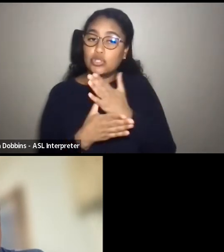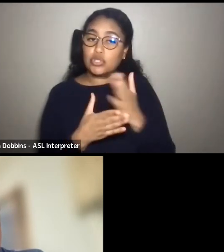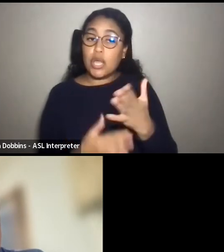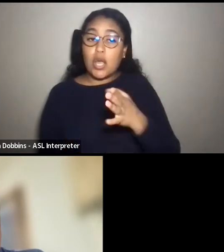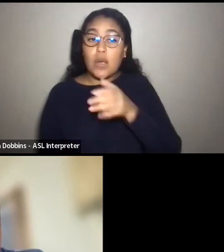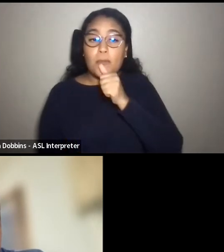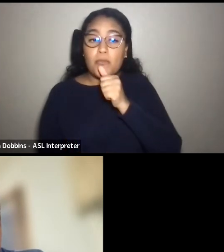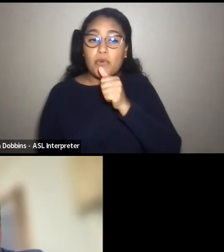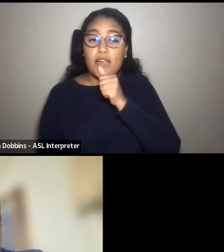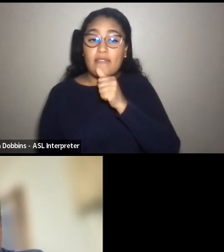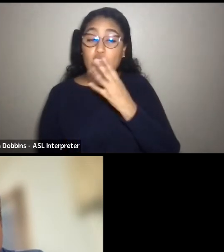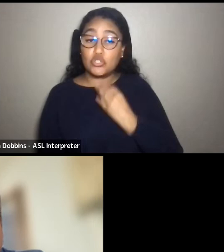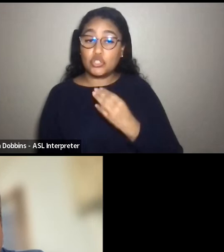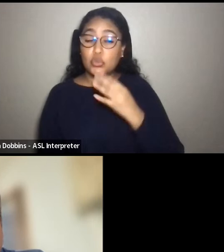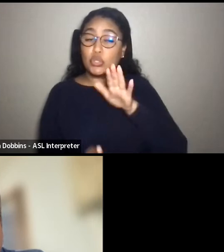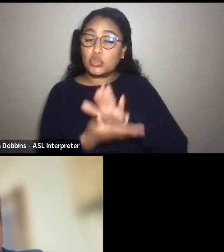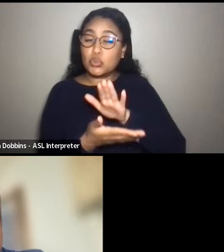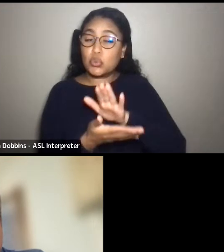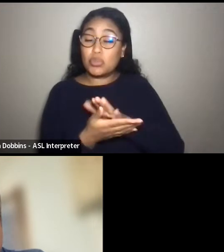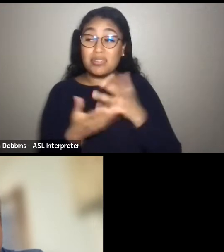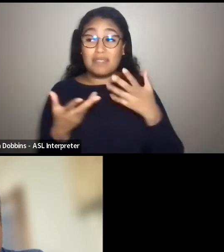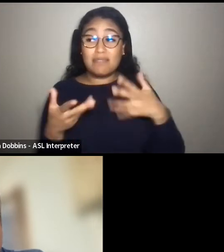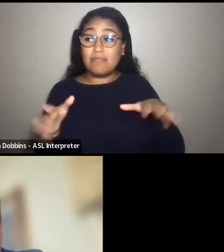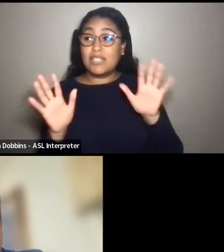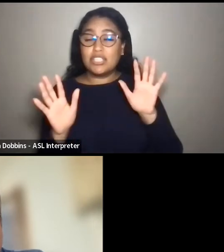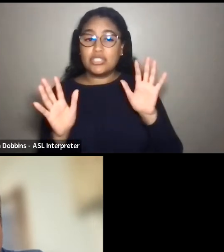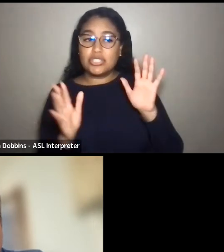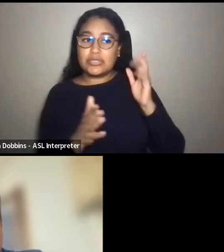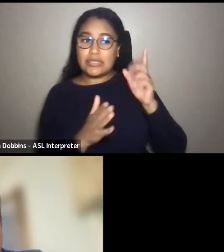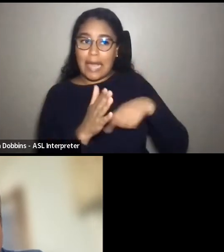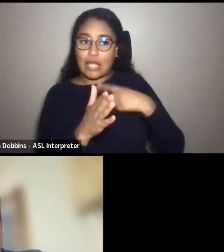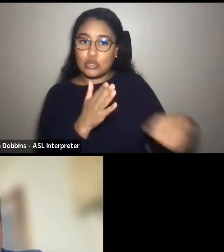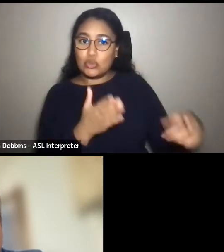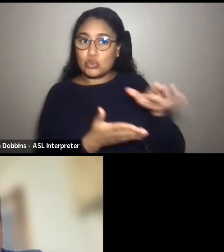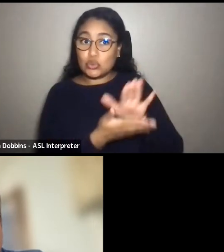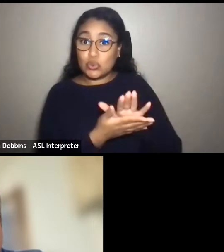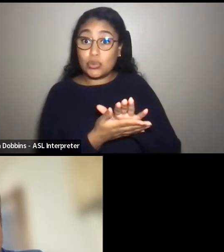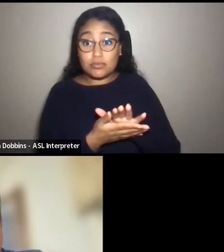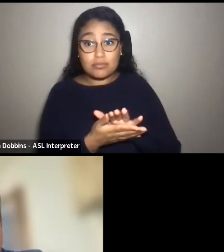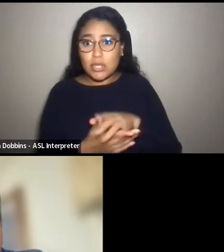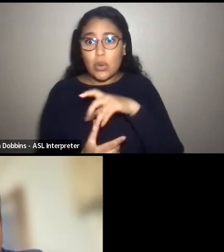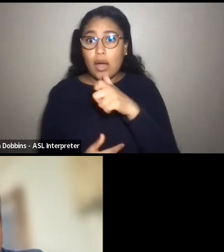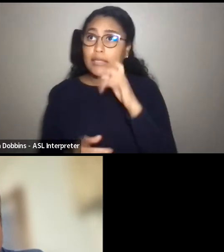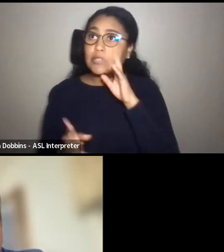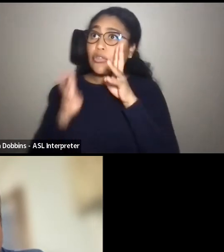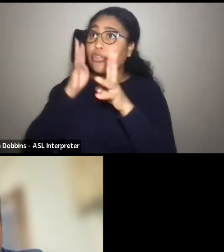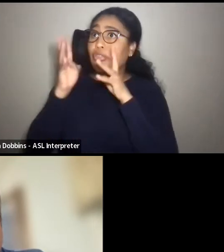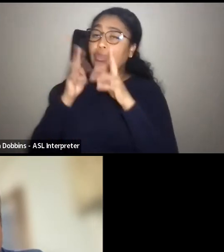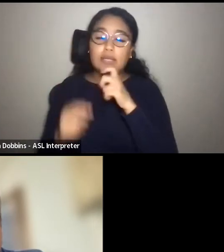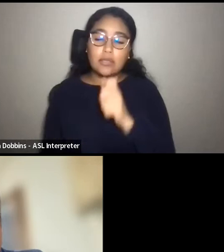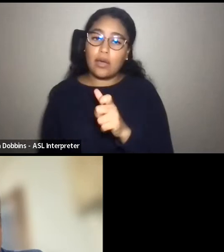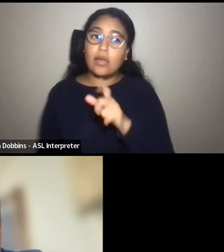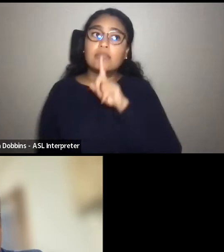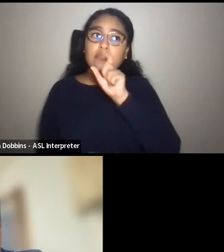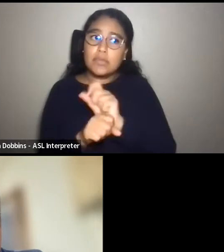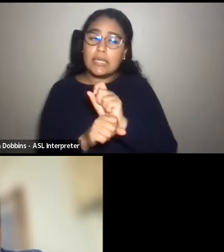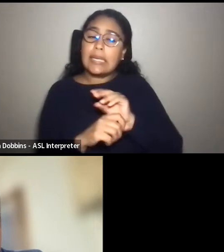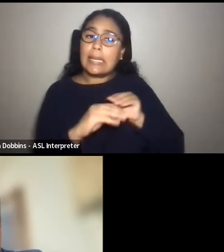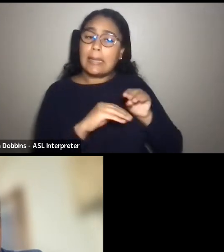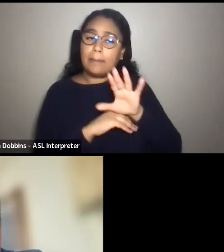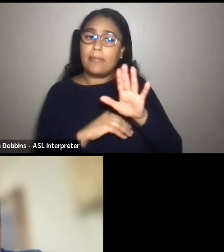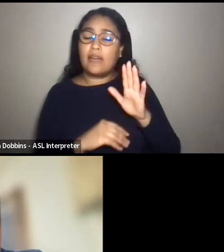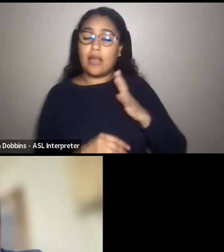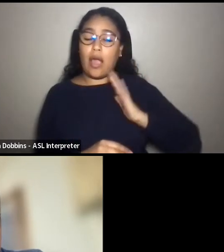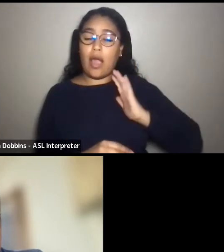have canceled schools tomorrow. So it's not in our heads. It's something that's real and it's impacting us and our kids when they come to